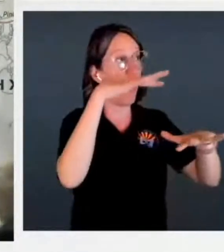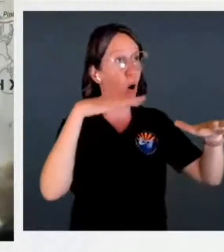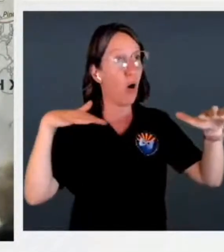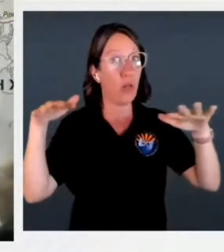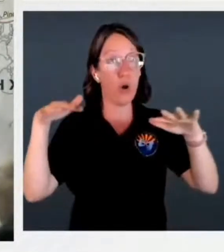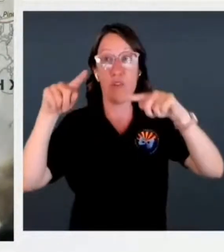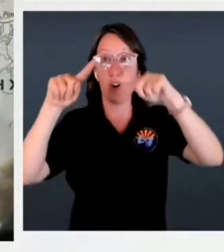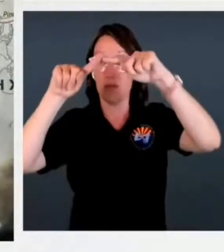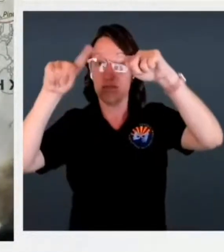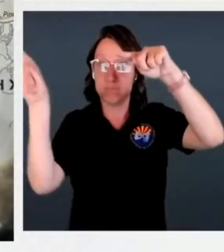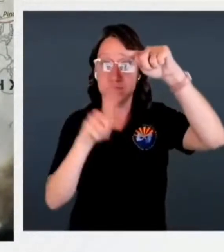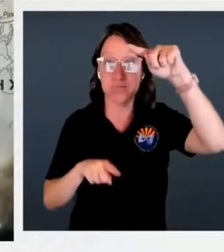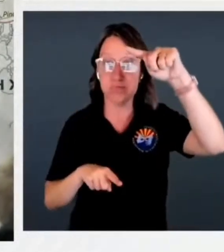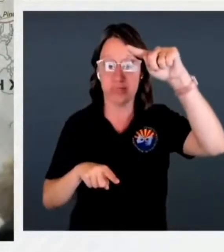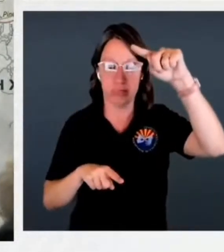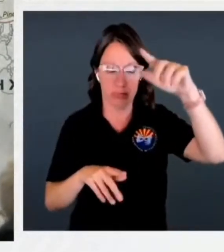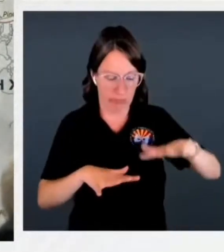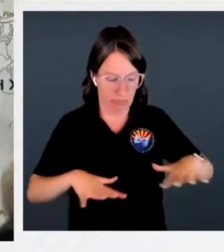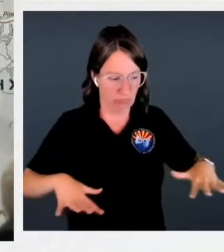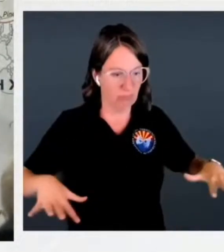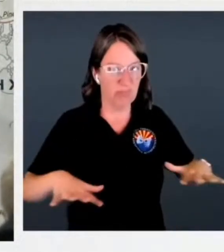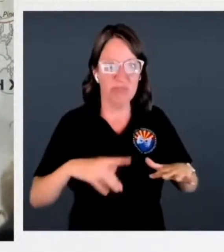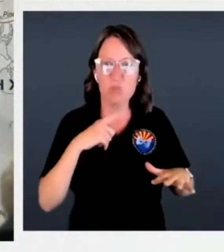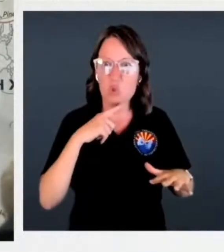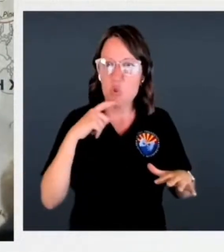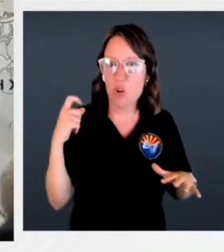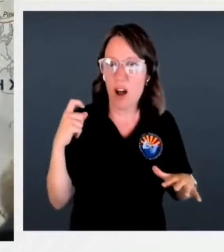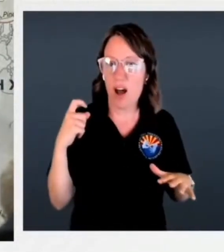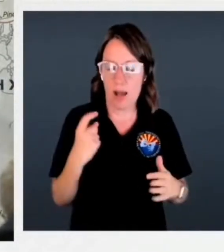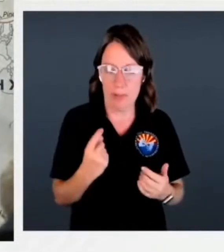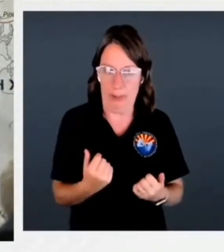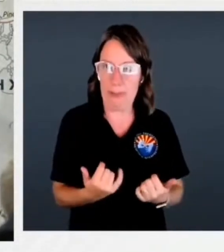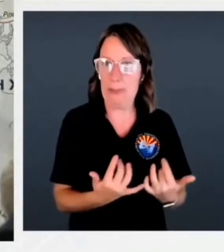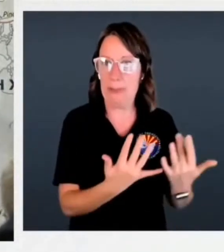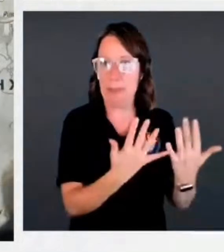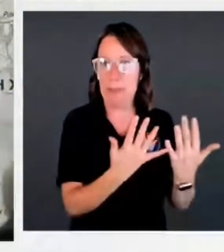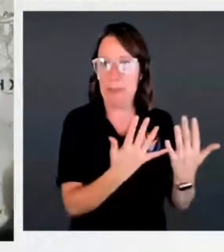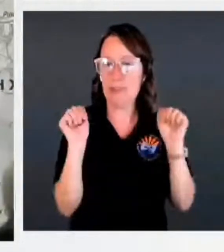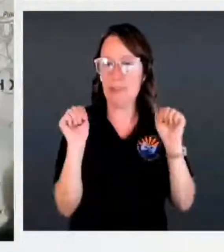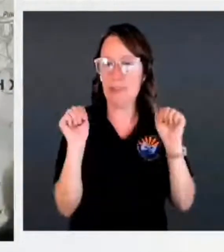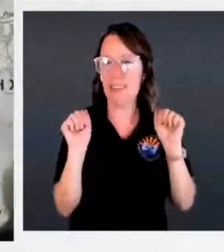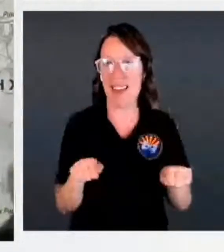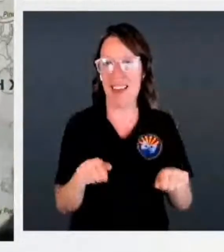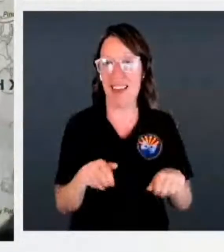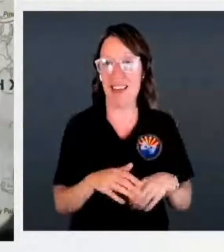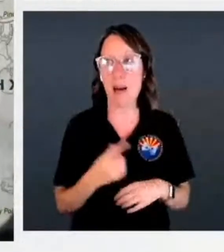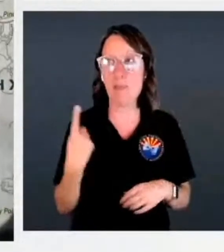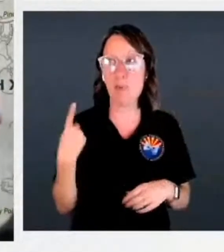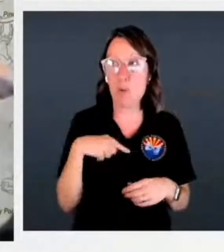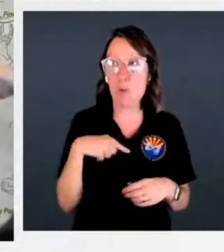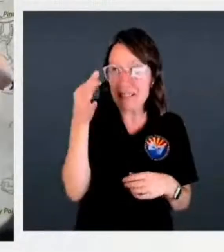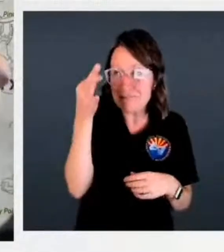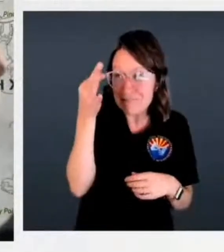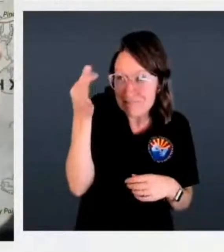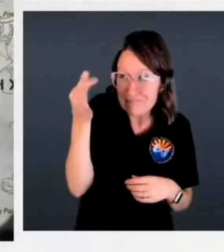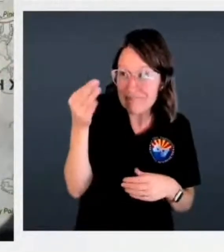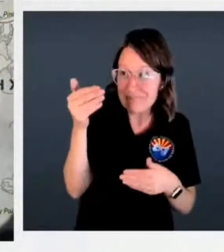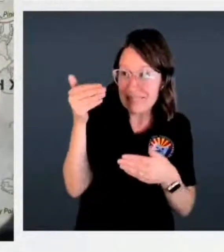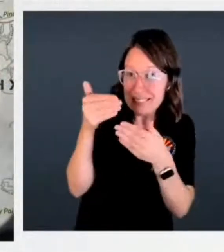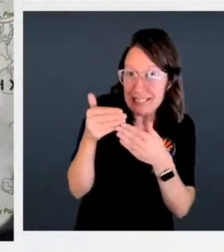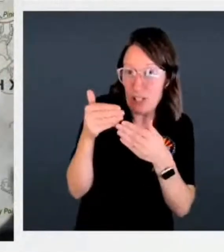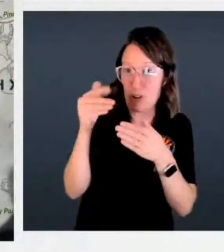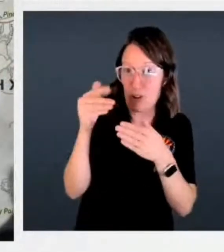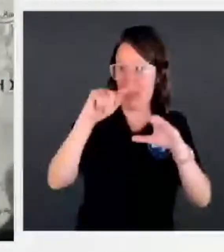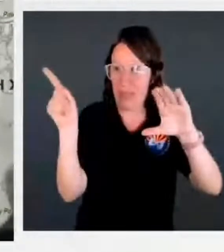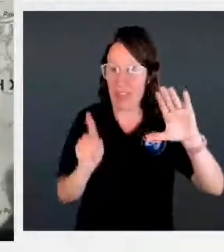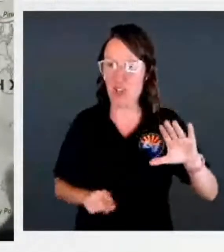extremely dry. Especially with us being right at the very most western edge of where the thunderstorms are at. There's another wave